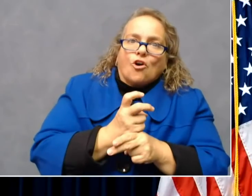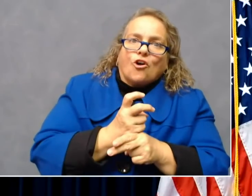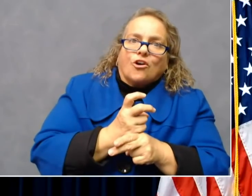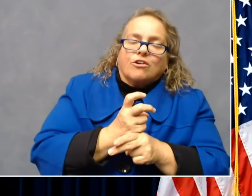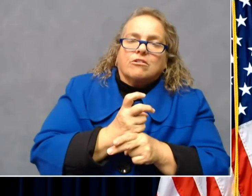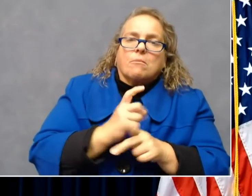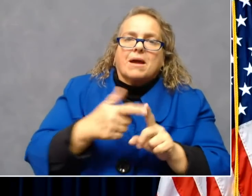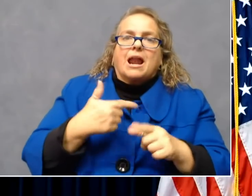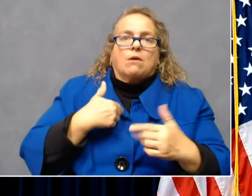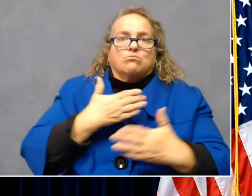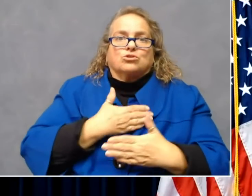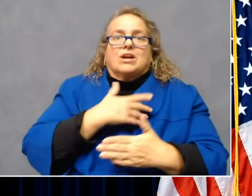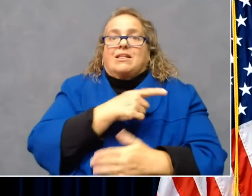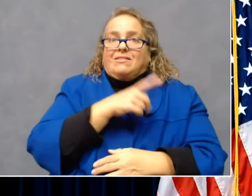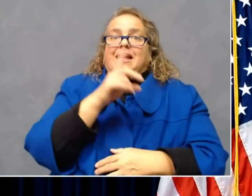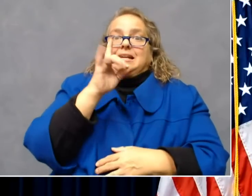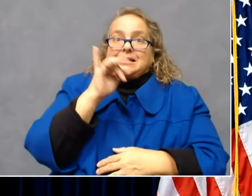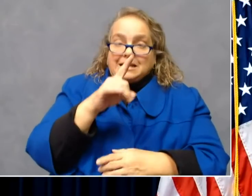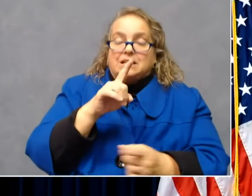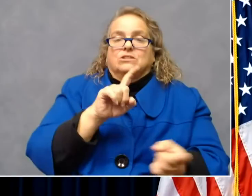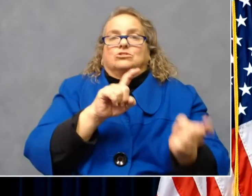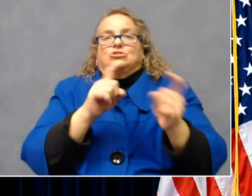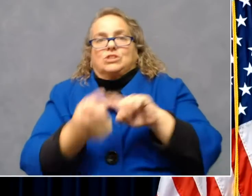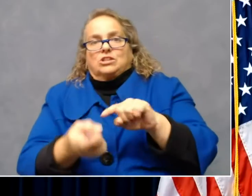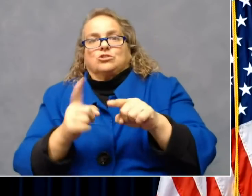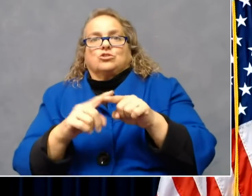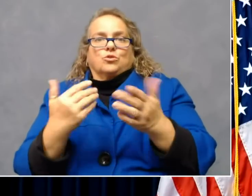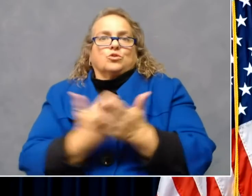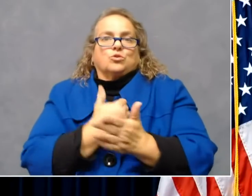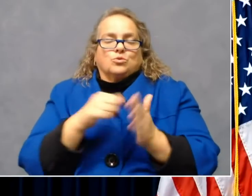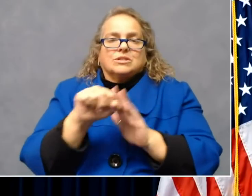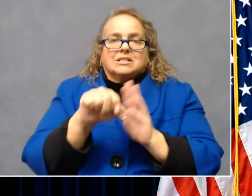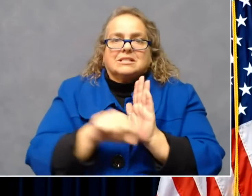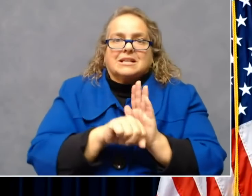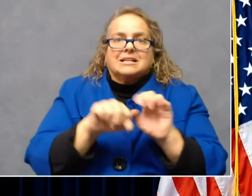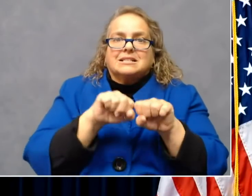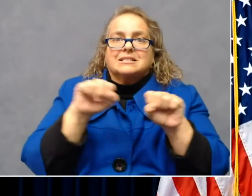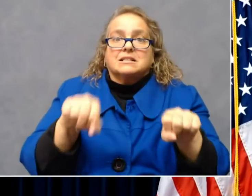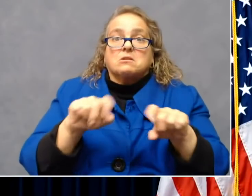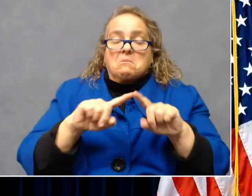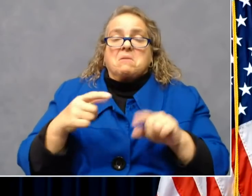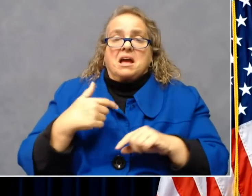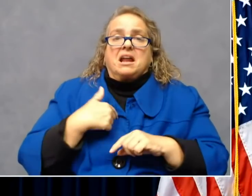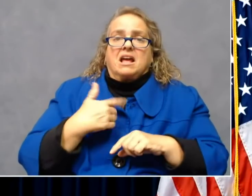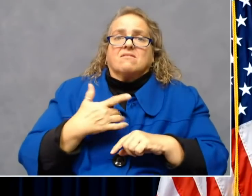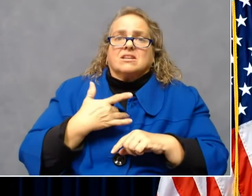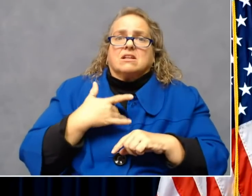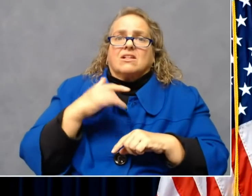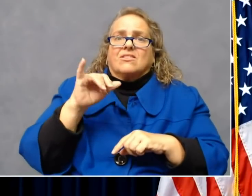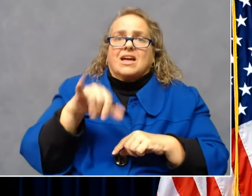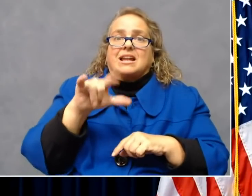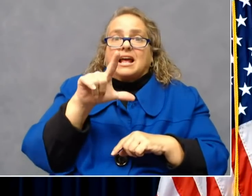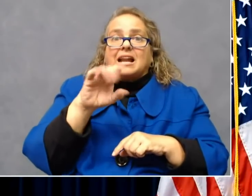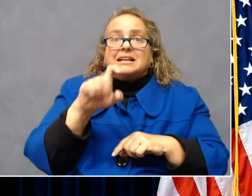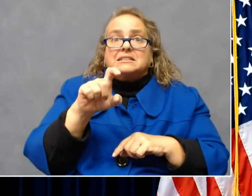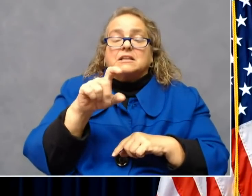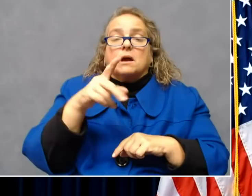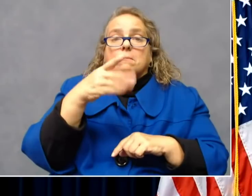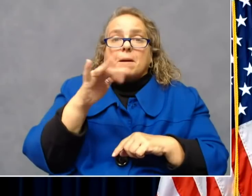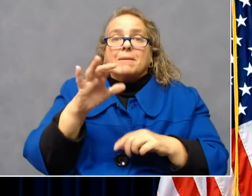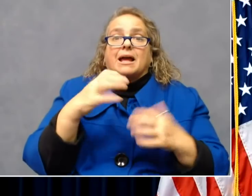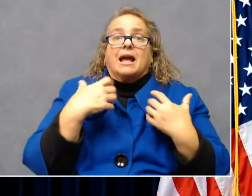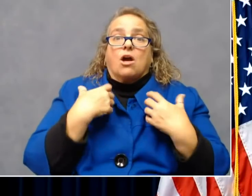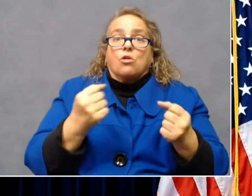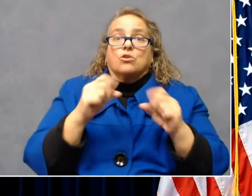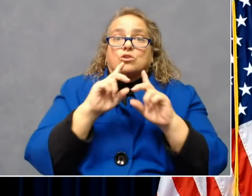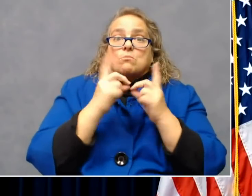come around to it. But I do believe that the Lexington Public Health Department is working really